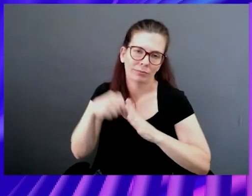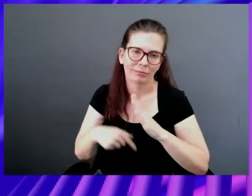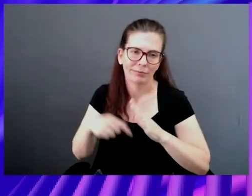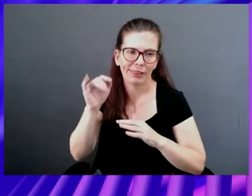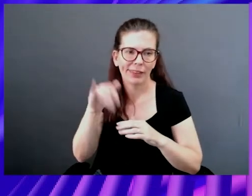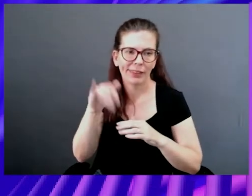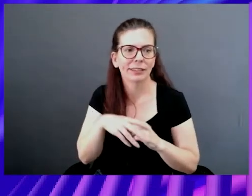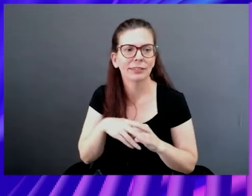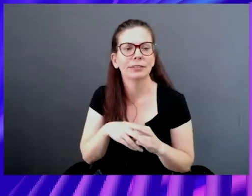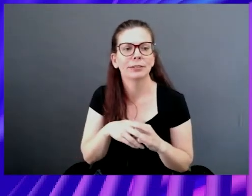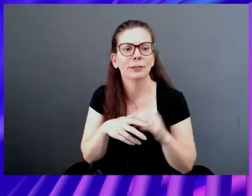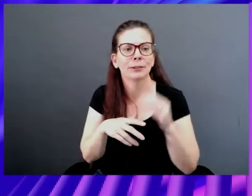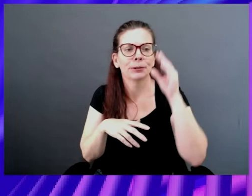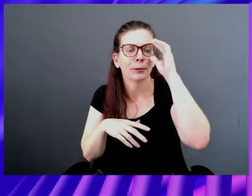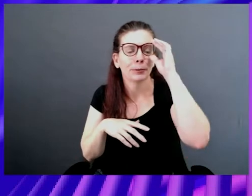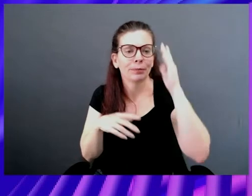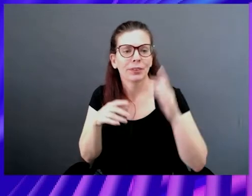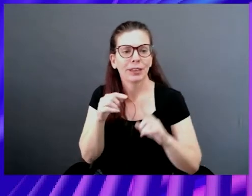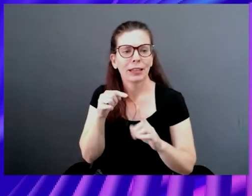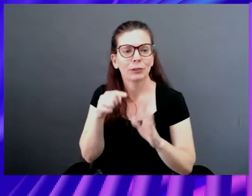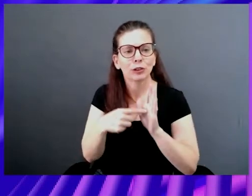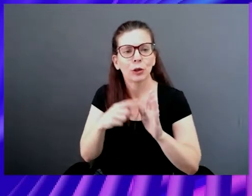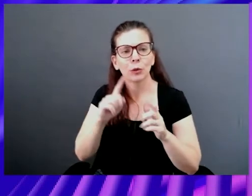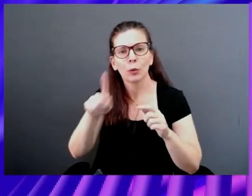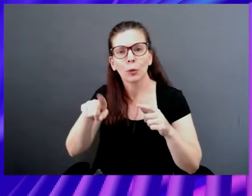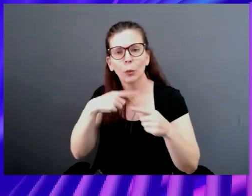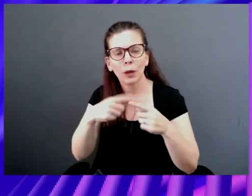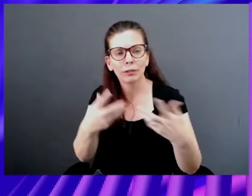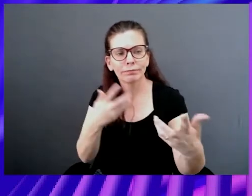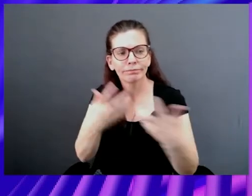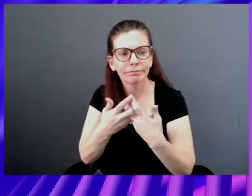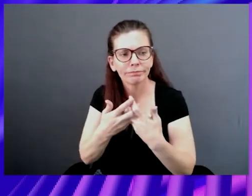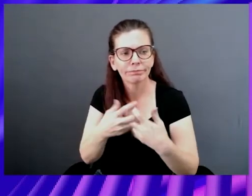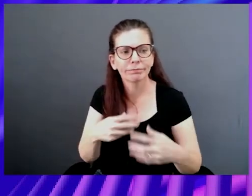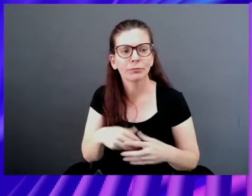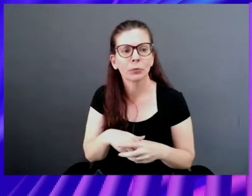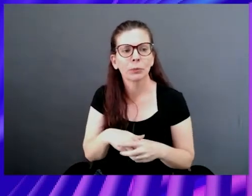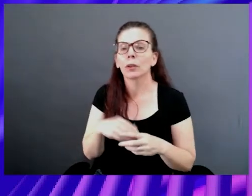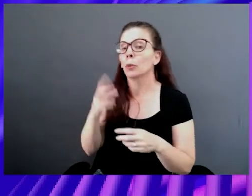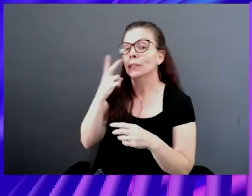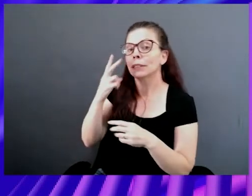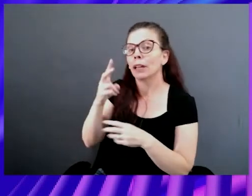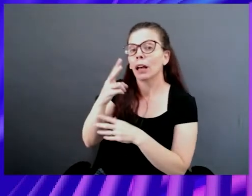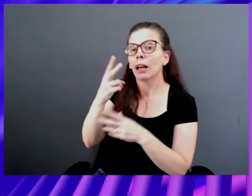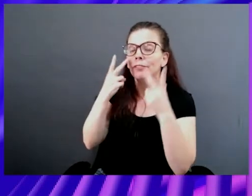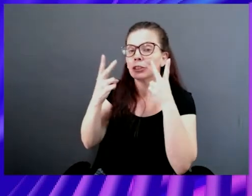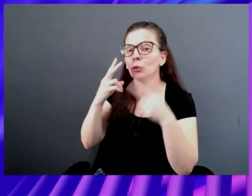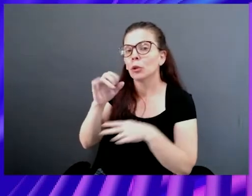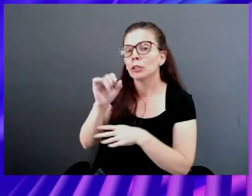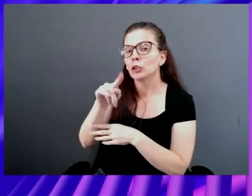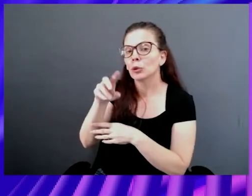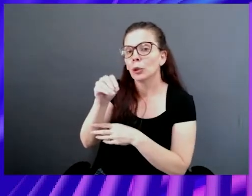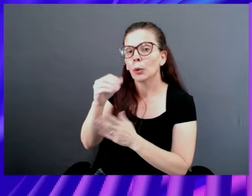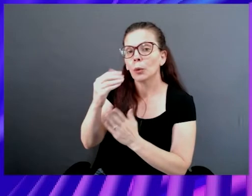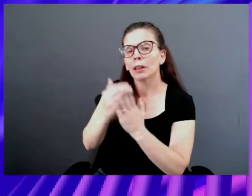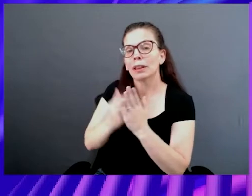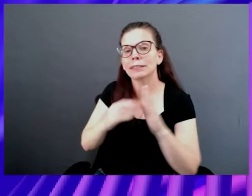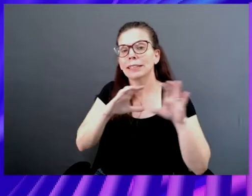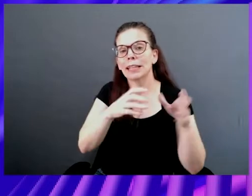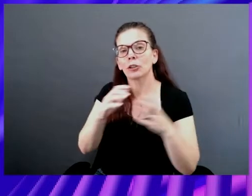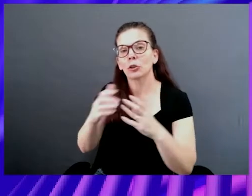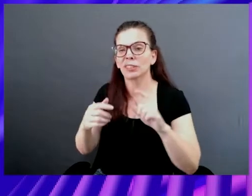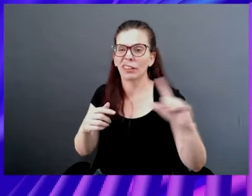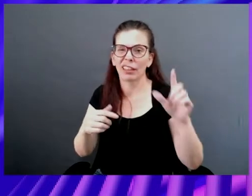sort of how it gets chosen, whether it's compatible. We saw in Visual Studio, there's that whole list of categories on the left side of your settings.